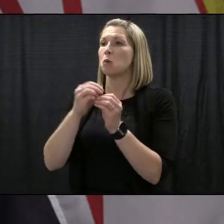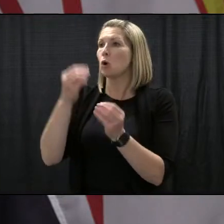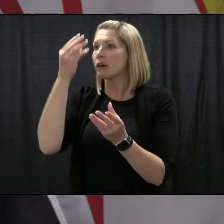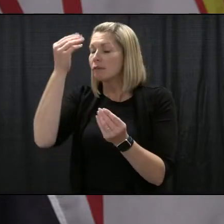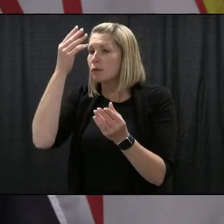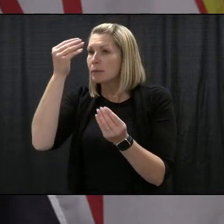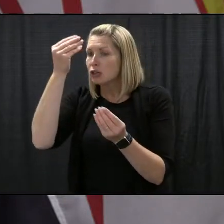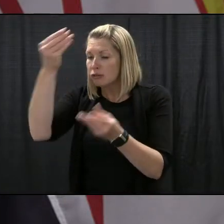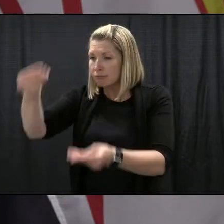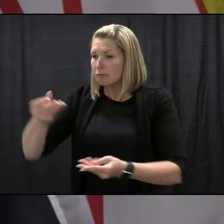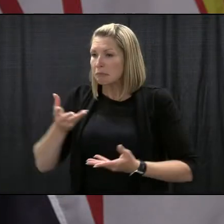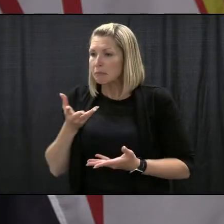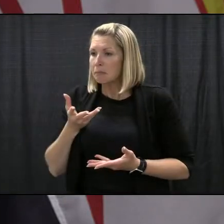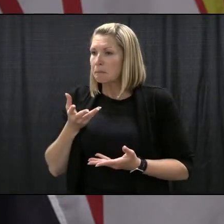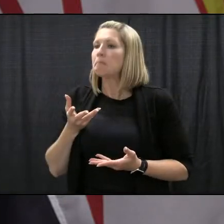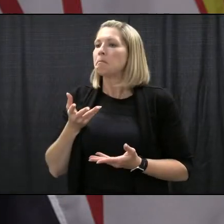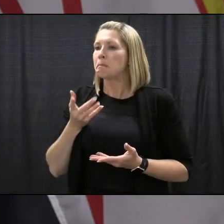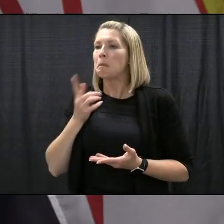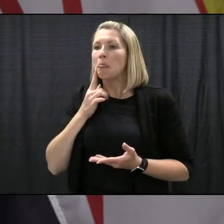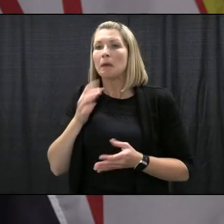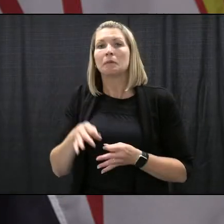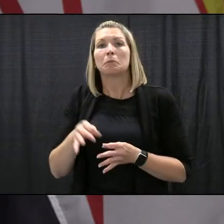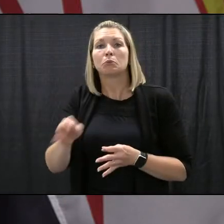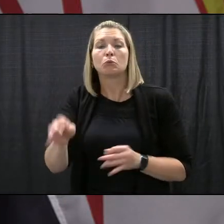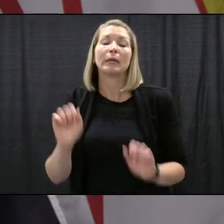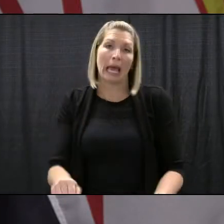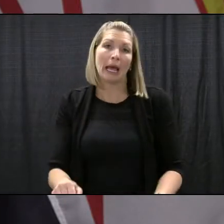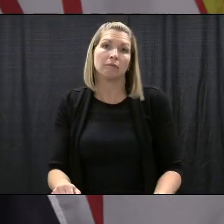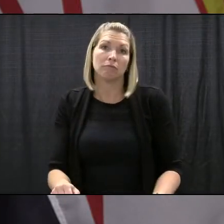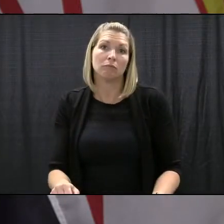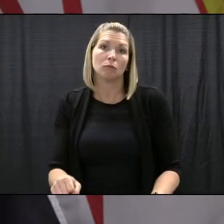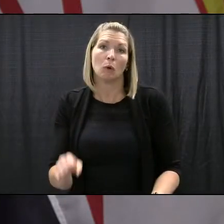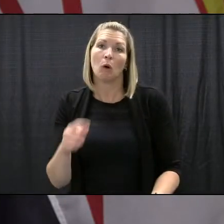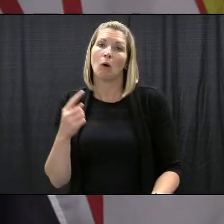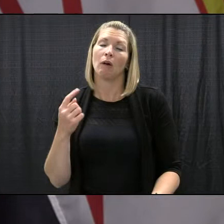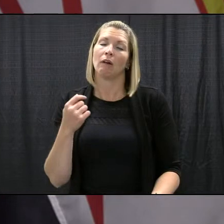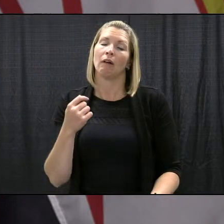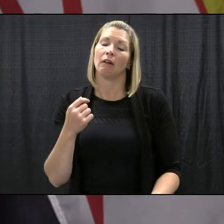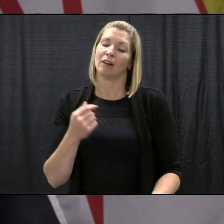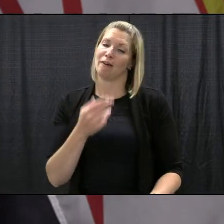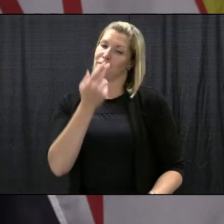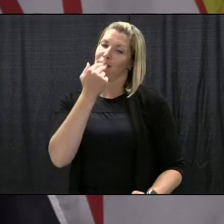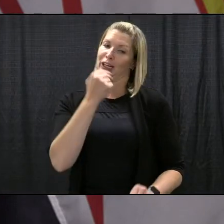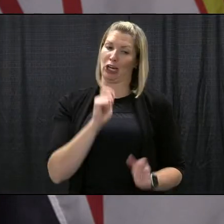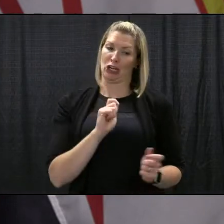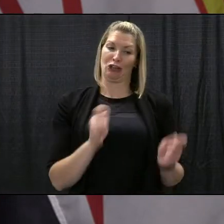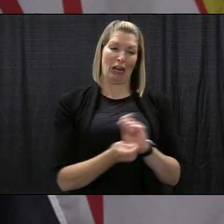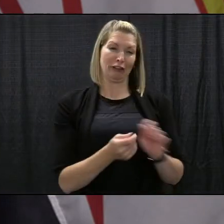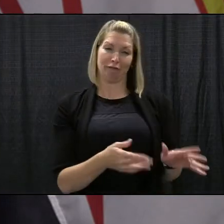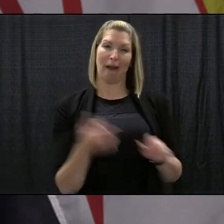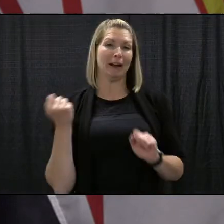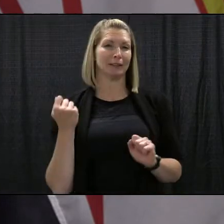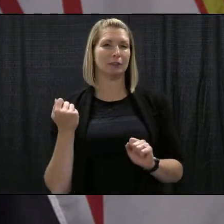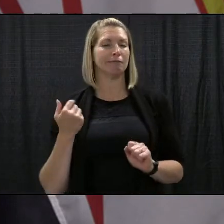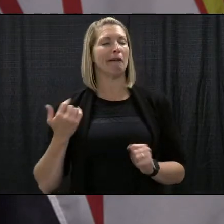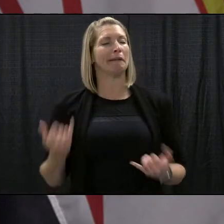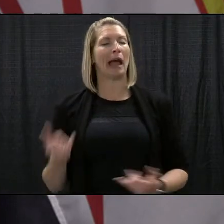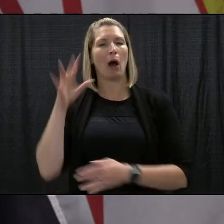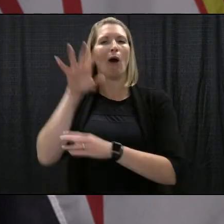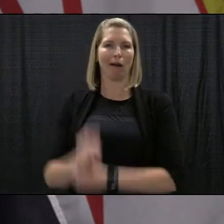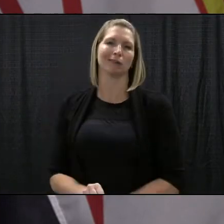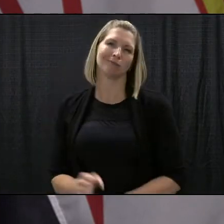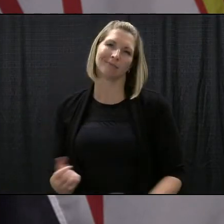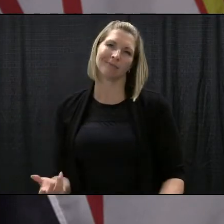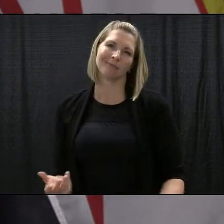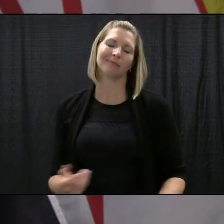in that points us in a different direction, then certainly pivoting has become a way of life over the past 18 months. So is it